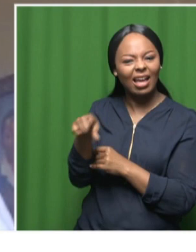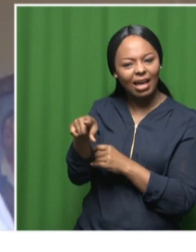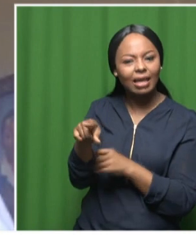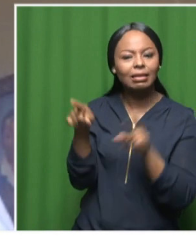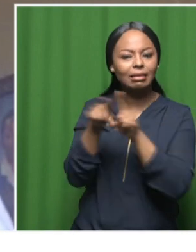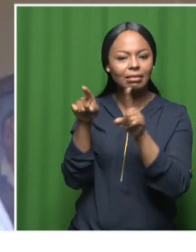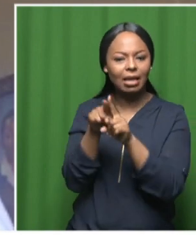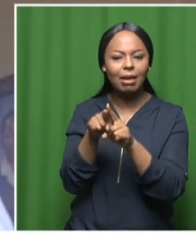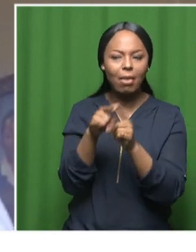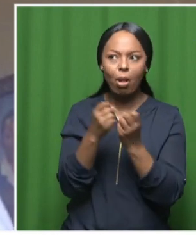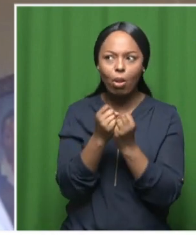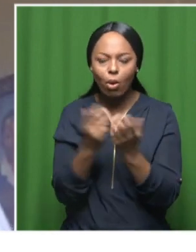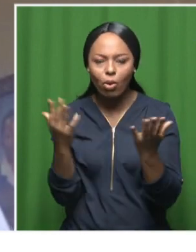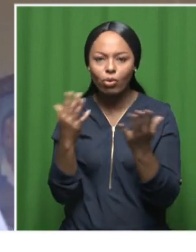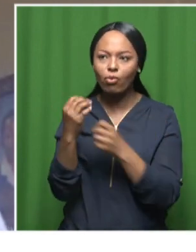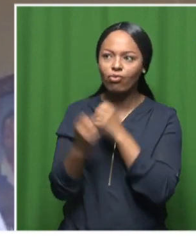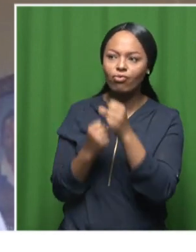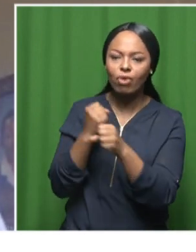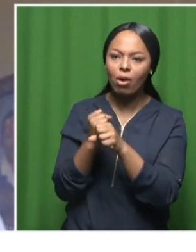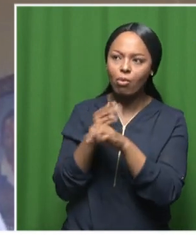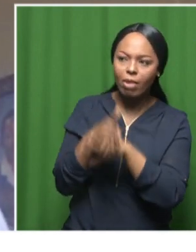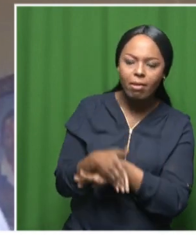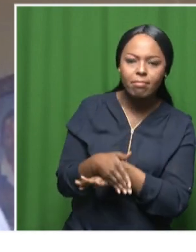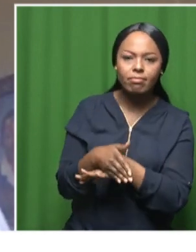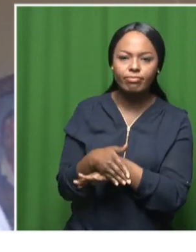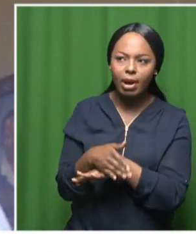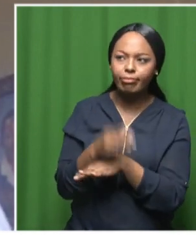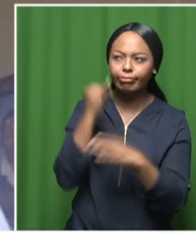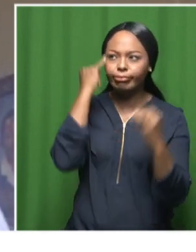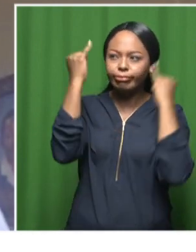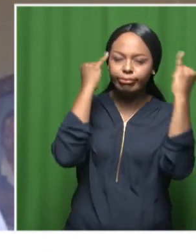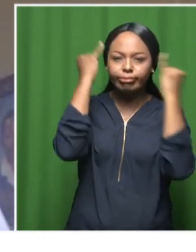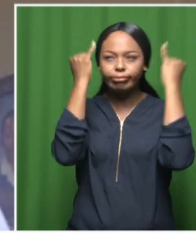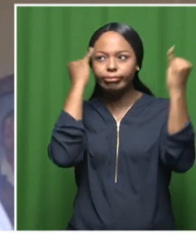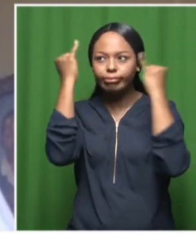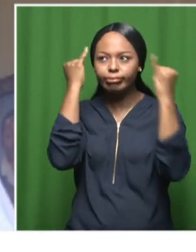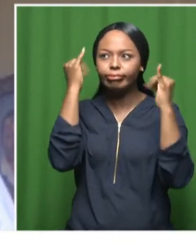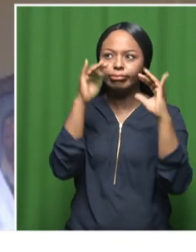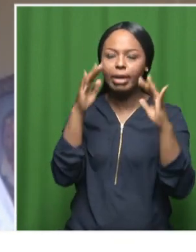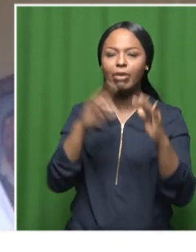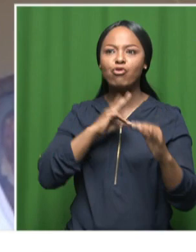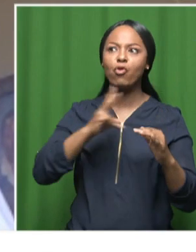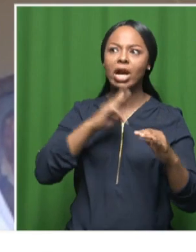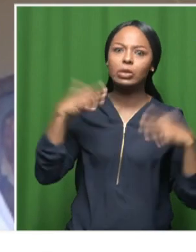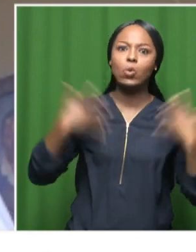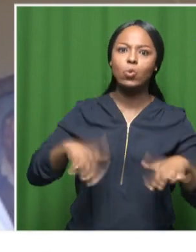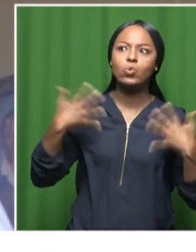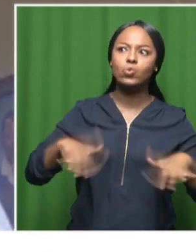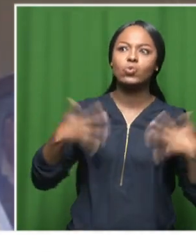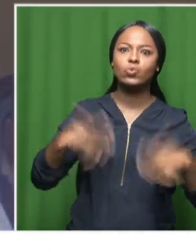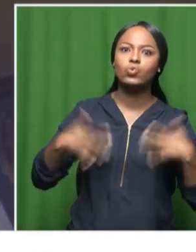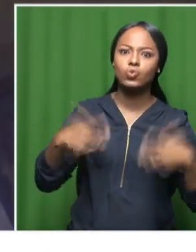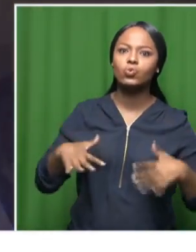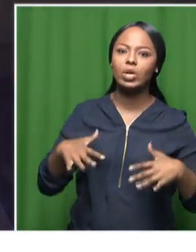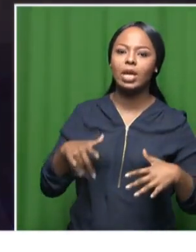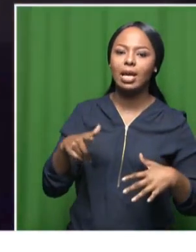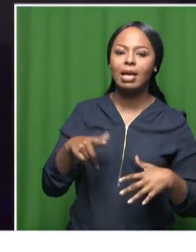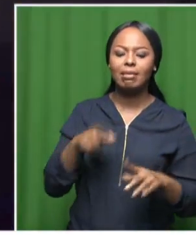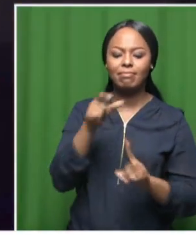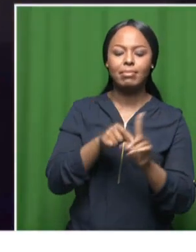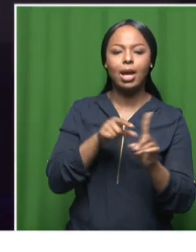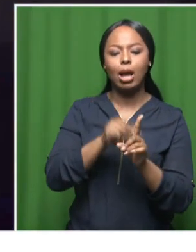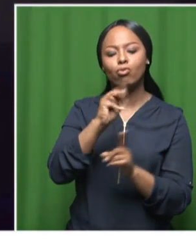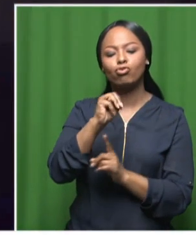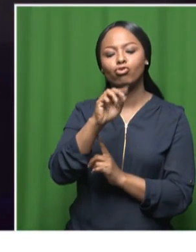age in so many ways, and actually coming up as a powerful voice. When you listen to the likes of